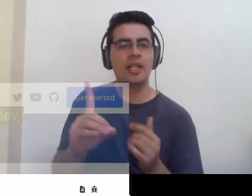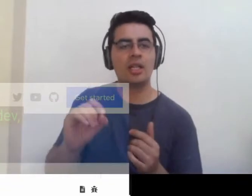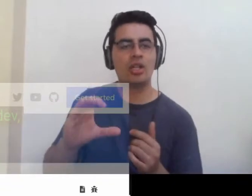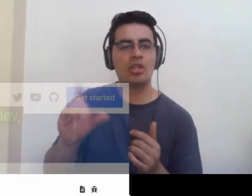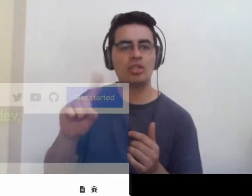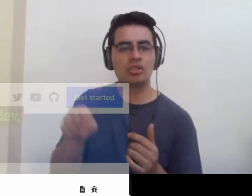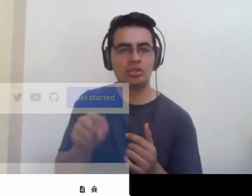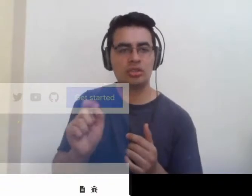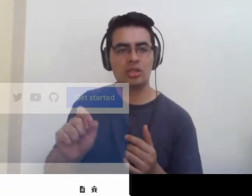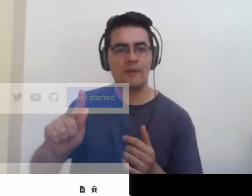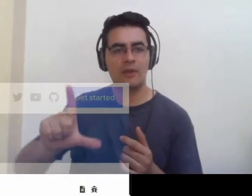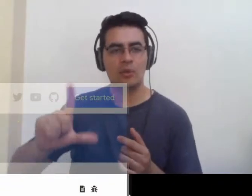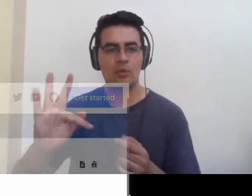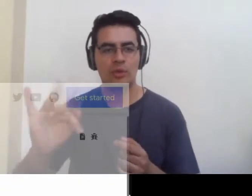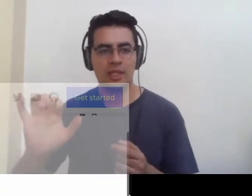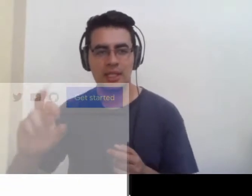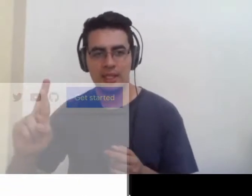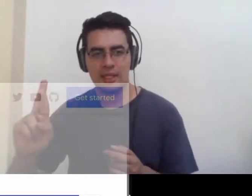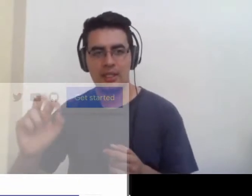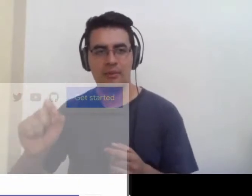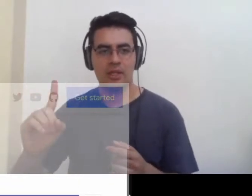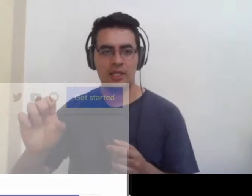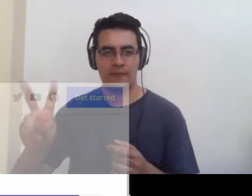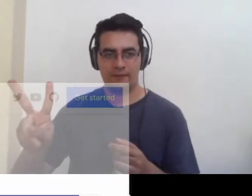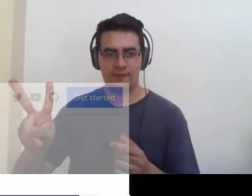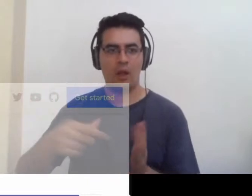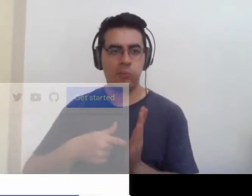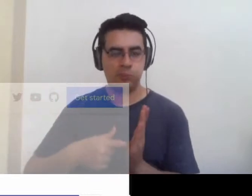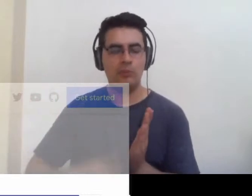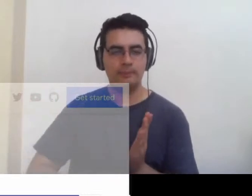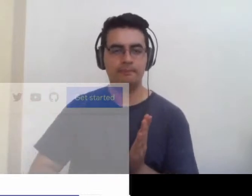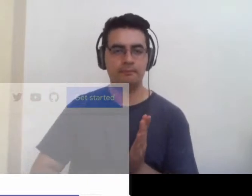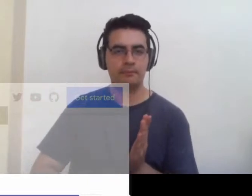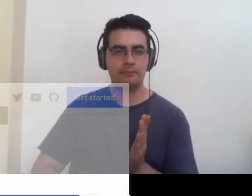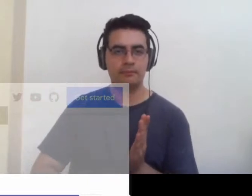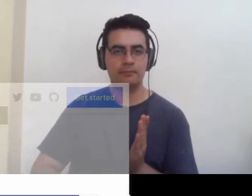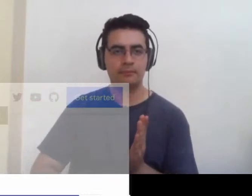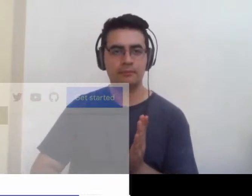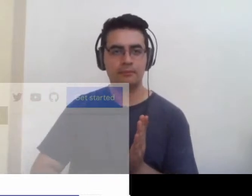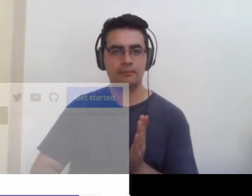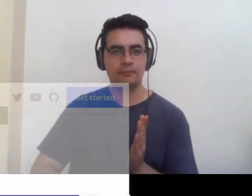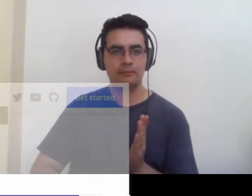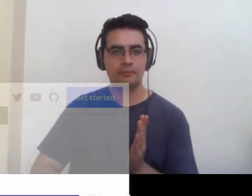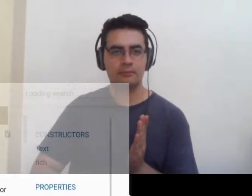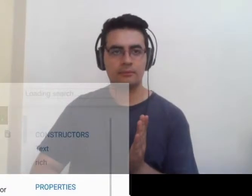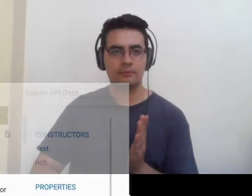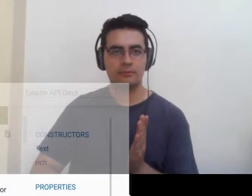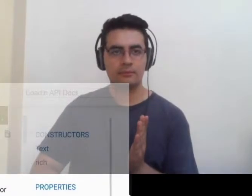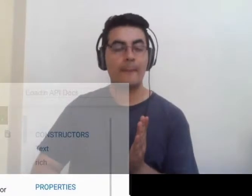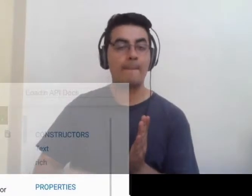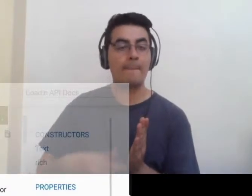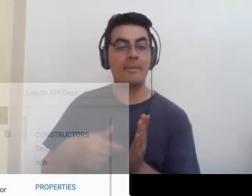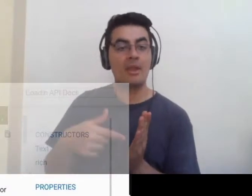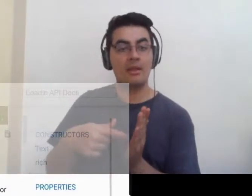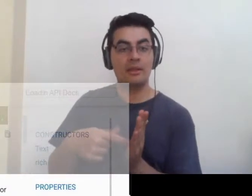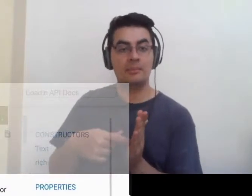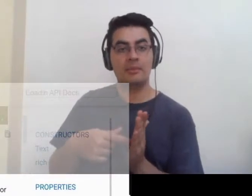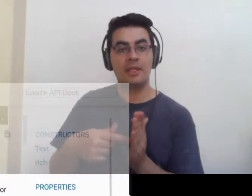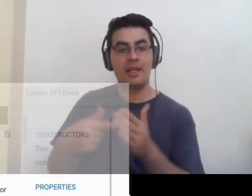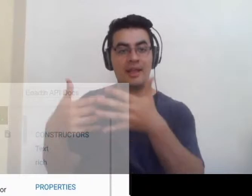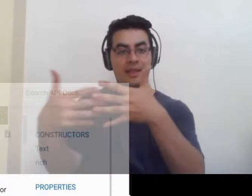docs.flutter.dev, specifically the widget catalog. Right now, we want the text category.